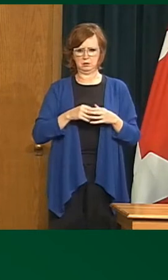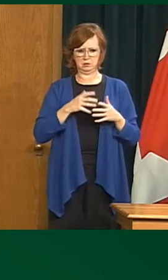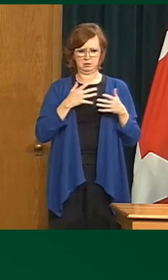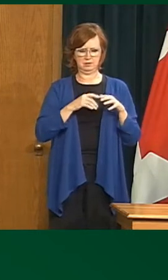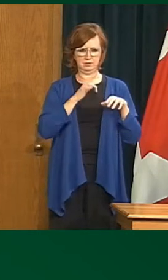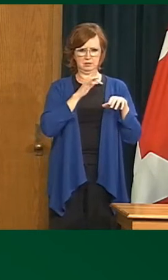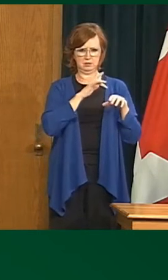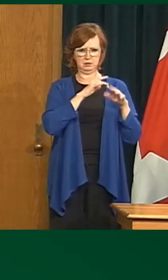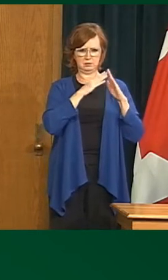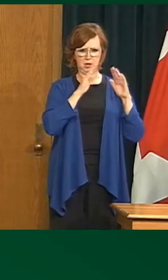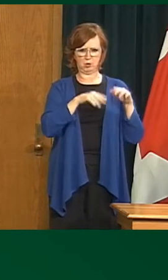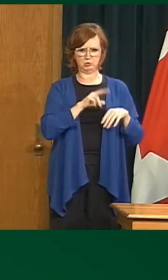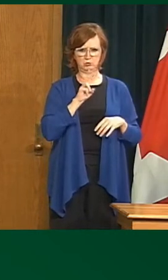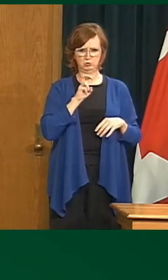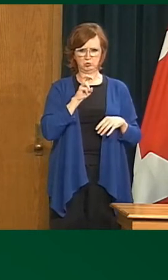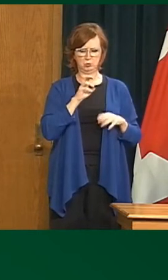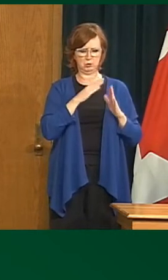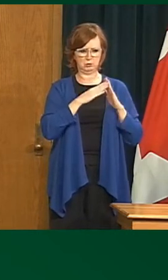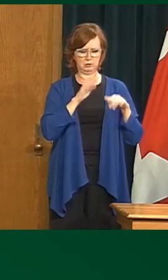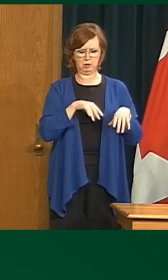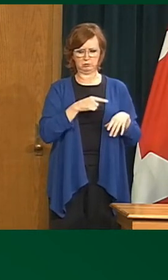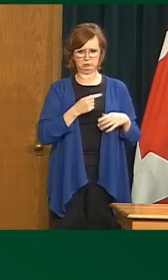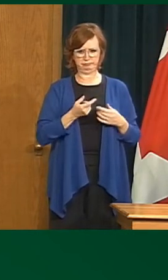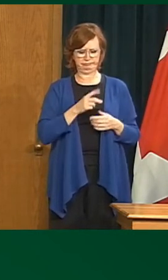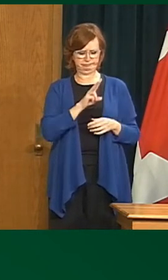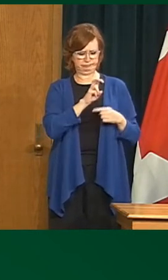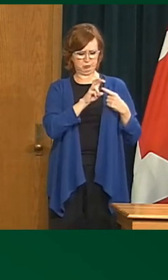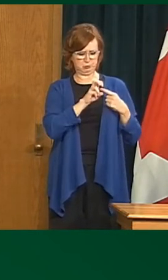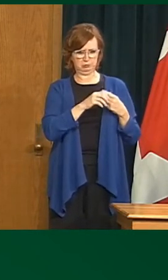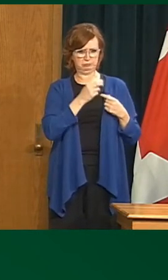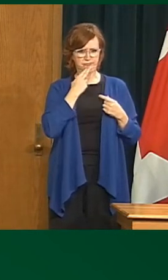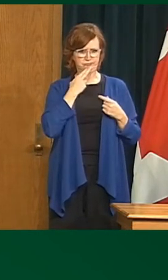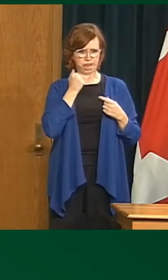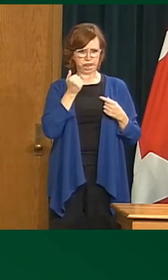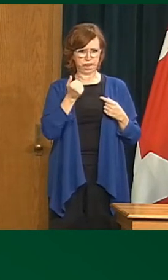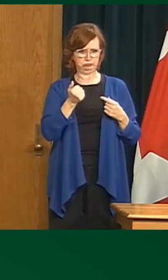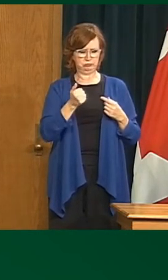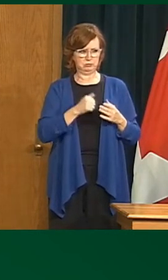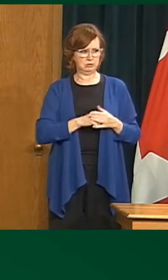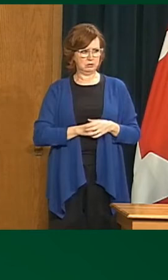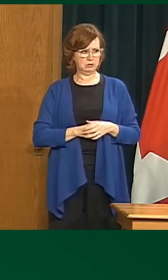community. How can we know that these lower case numbers aren't related